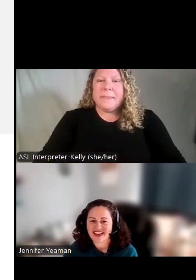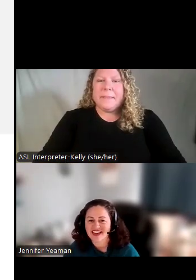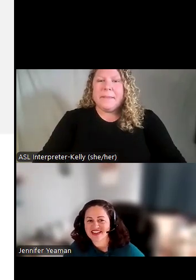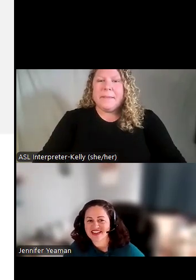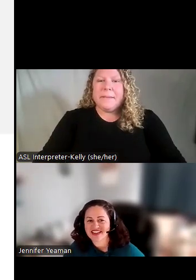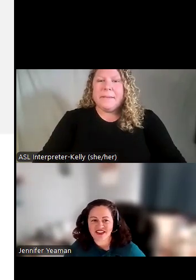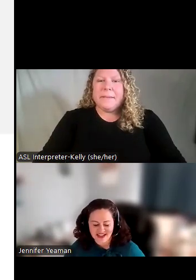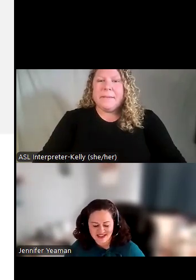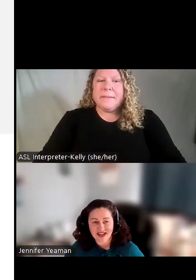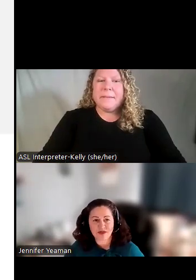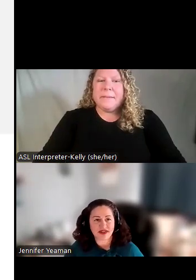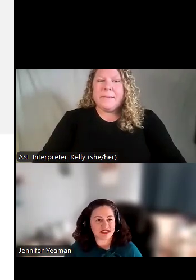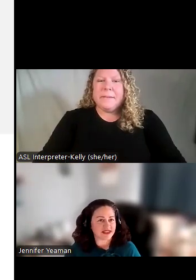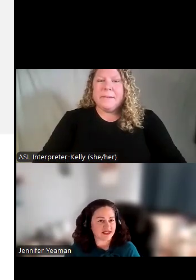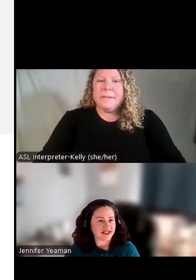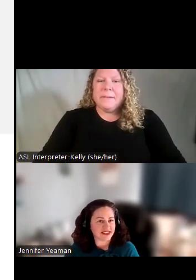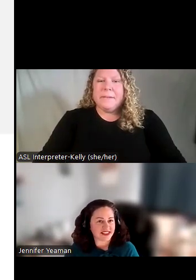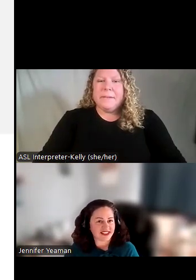All right. And in our next step,